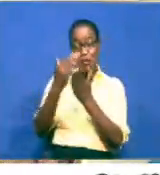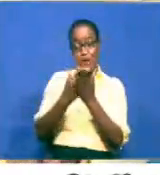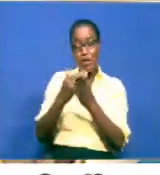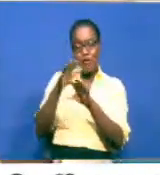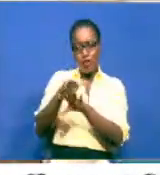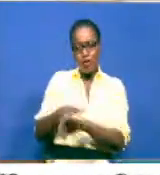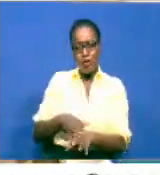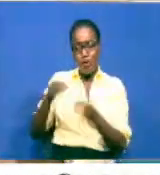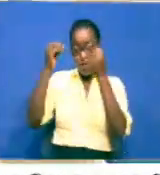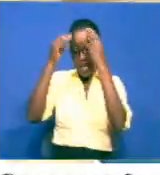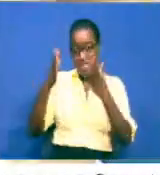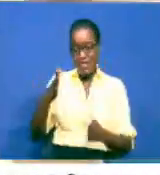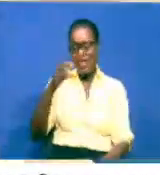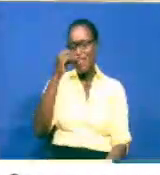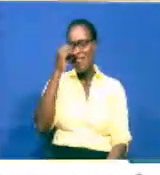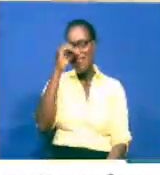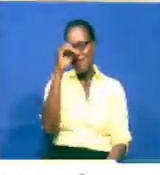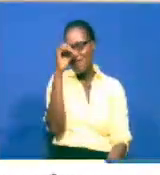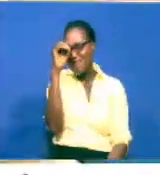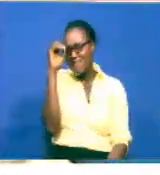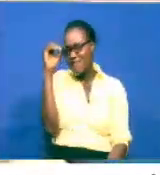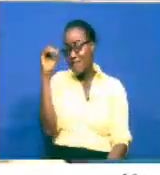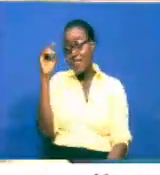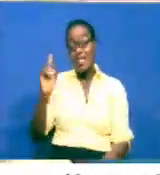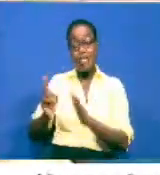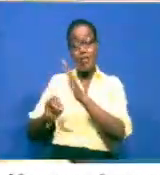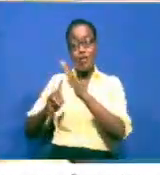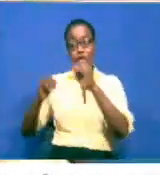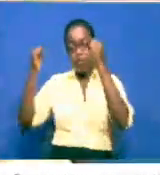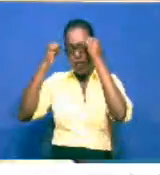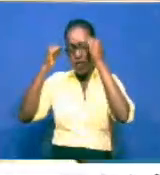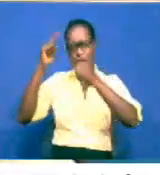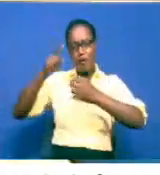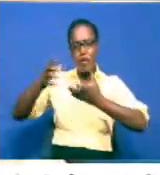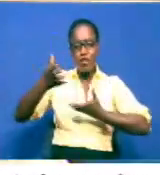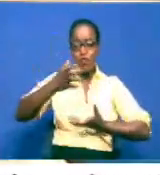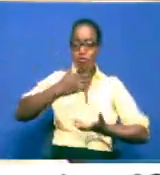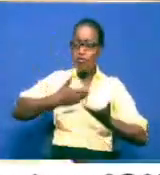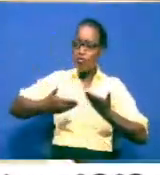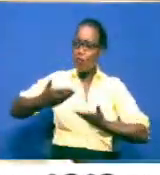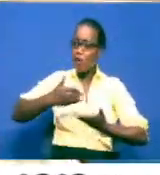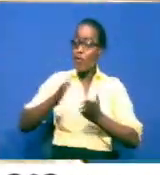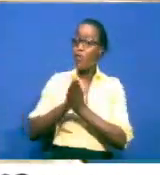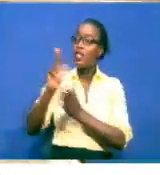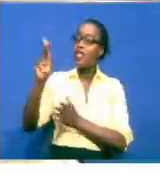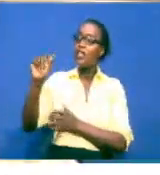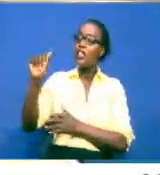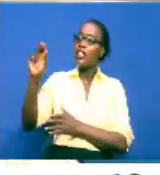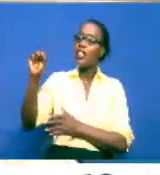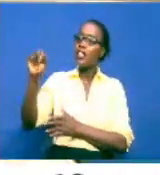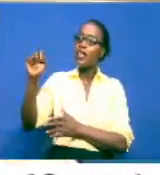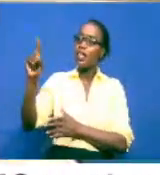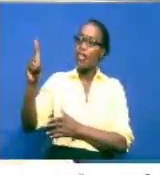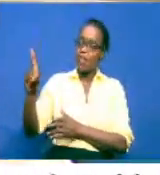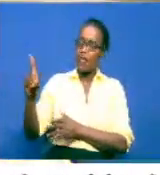that the Ministry of Education needs to actually combine forces with the NAD. They need to, even, in fact, the government needs to fund